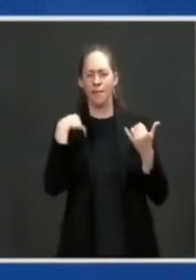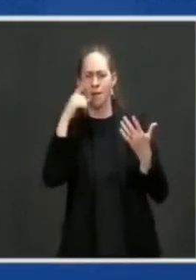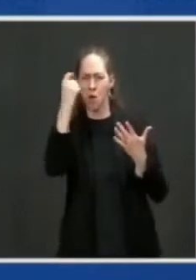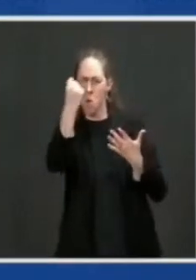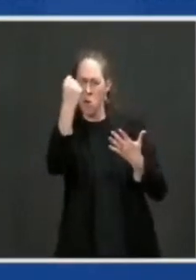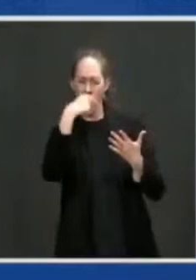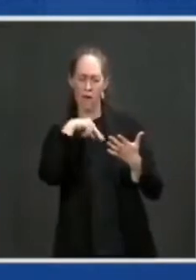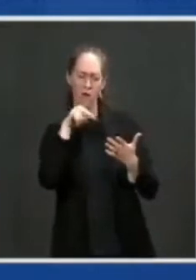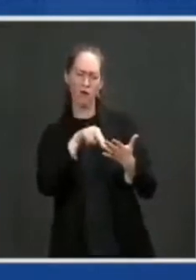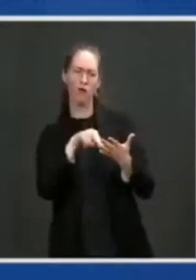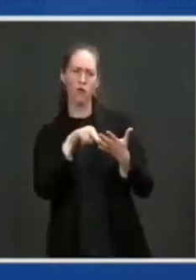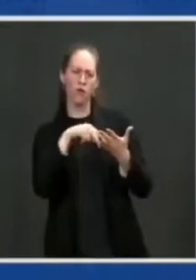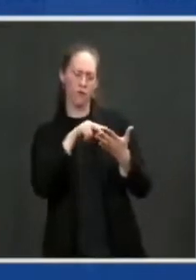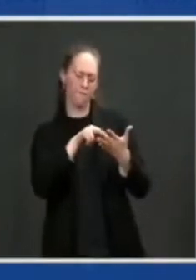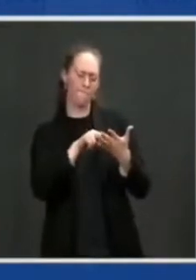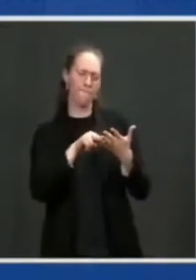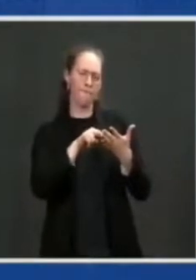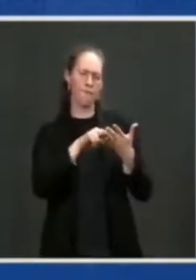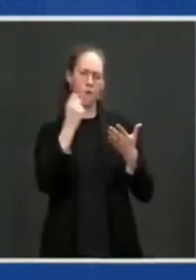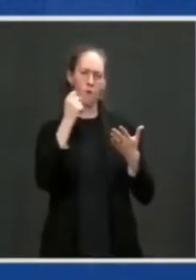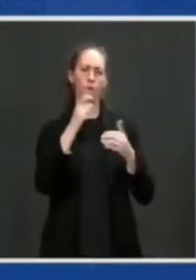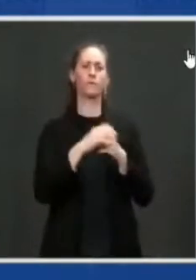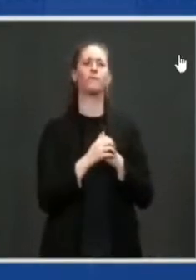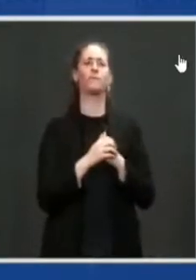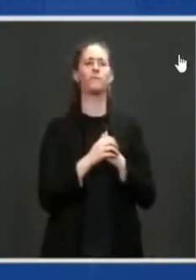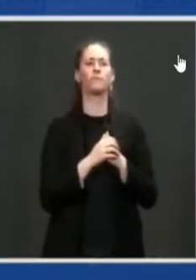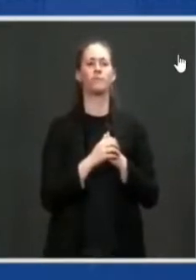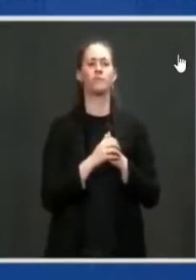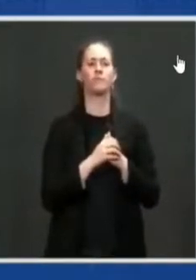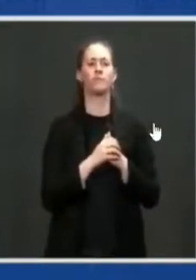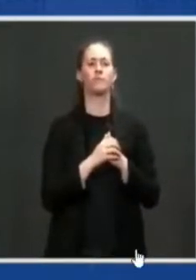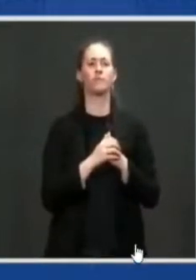Sorry. Oh, Sing Min, it's Kim.